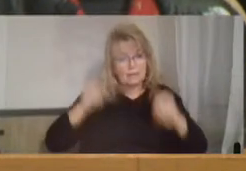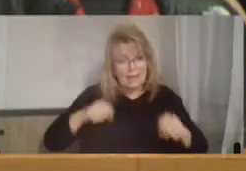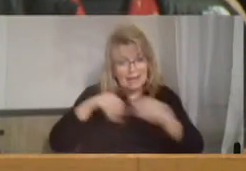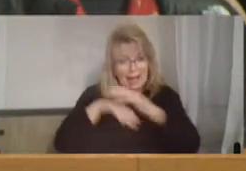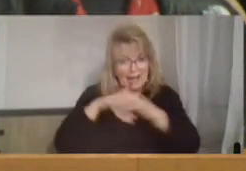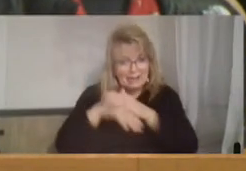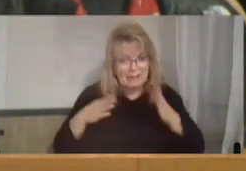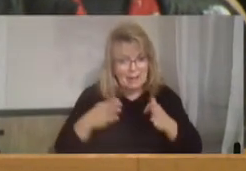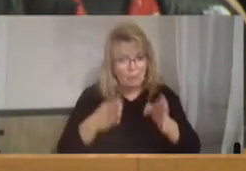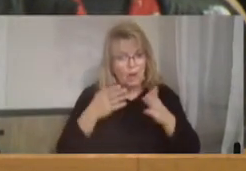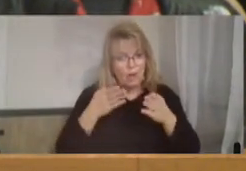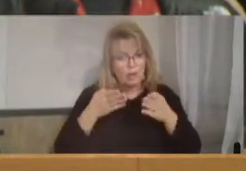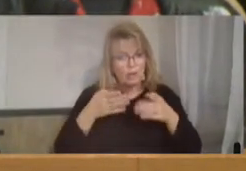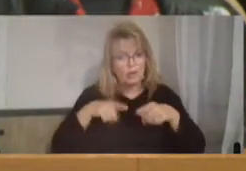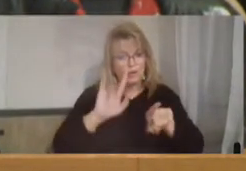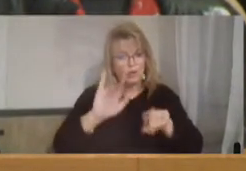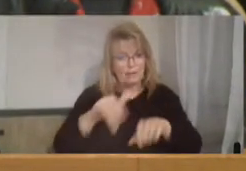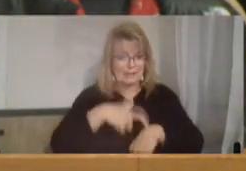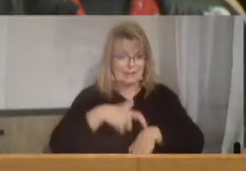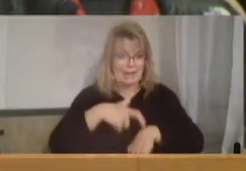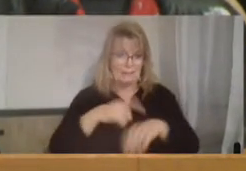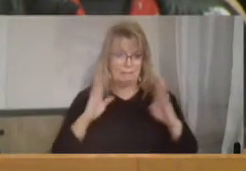Okay.